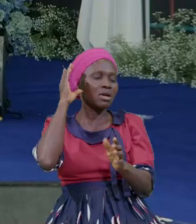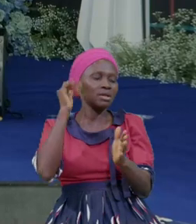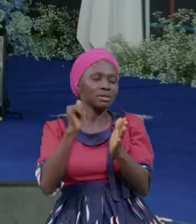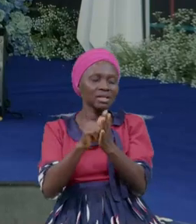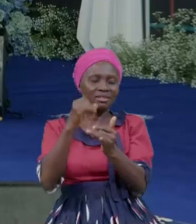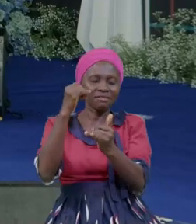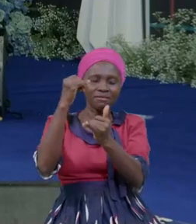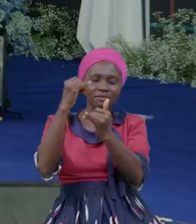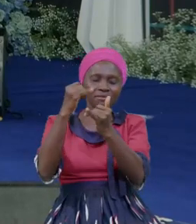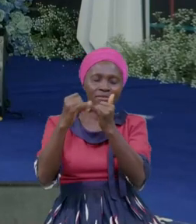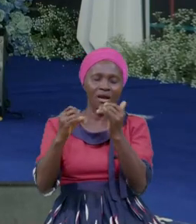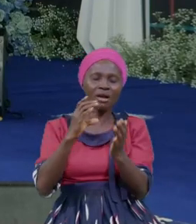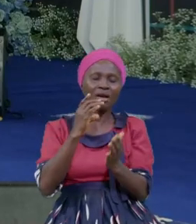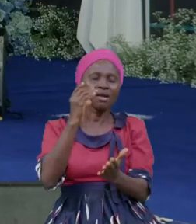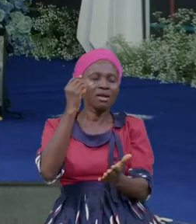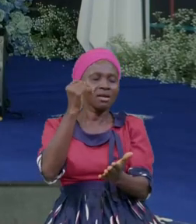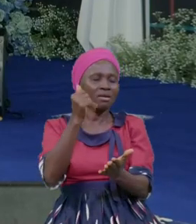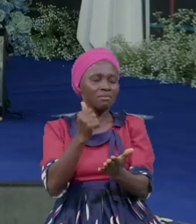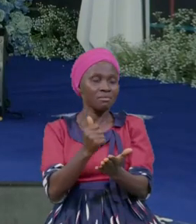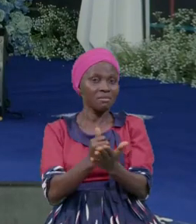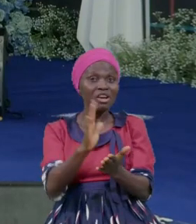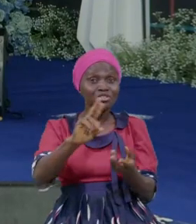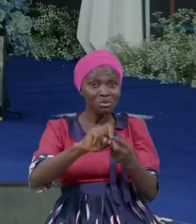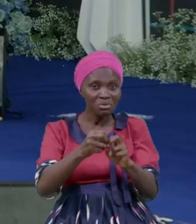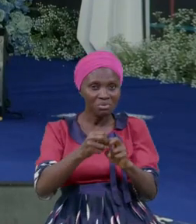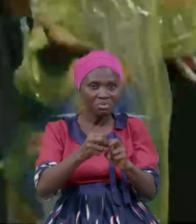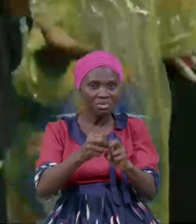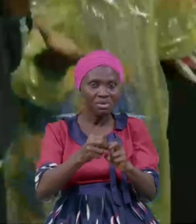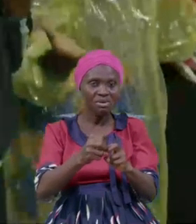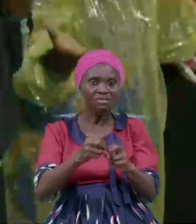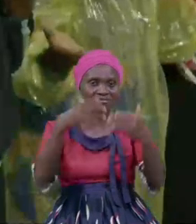amen, your problems are finished.